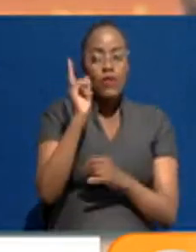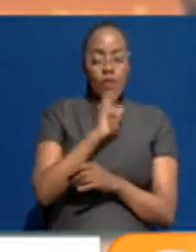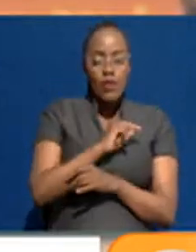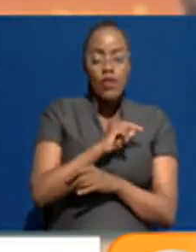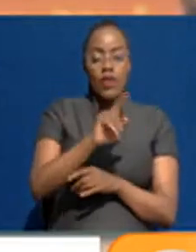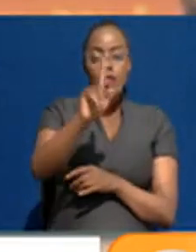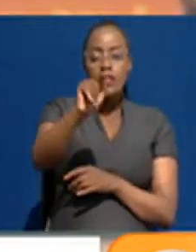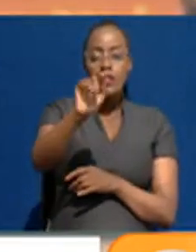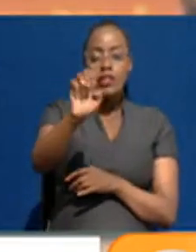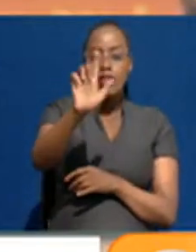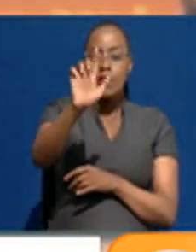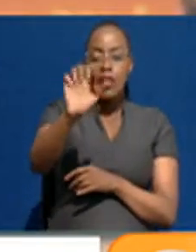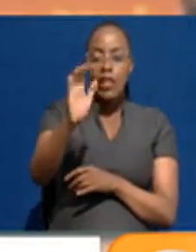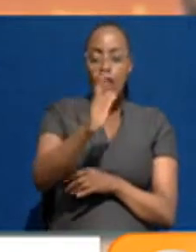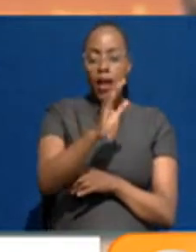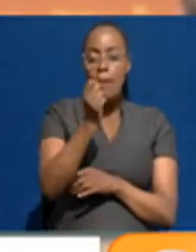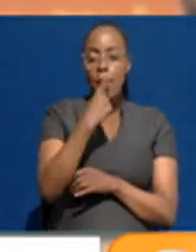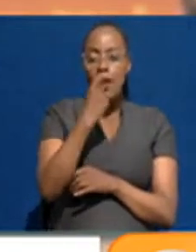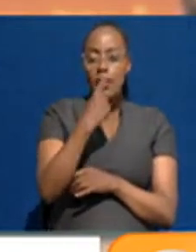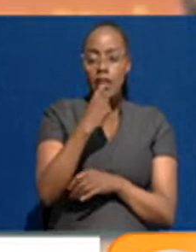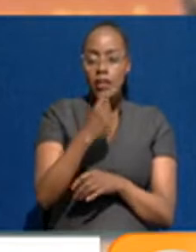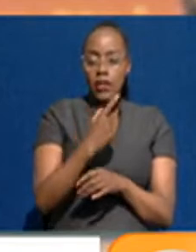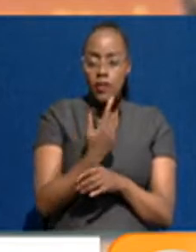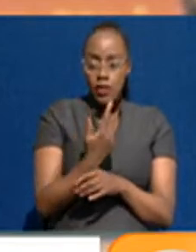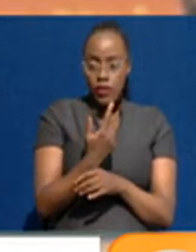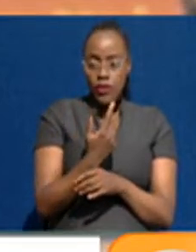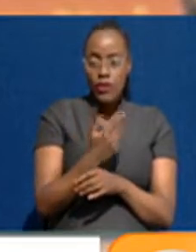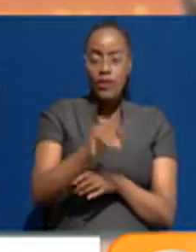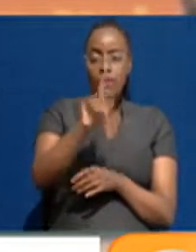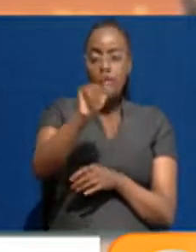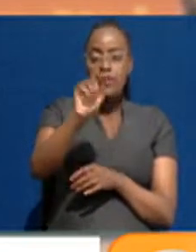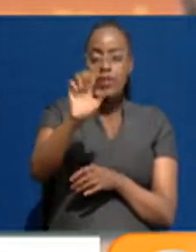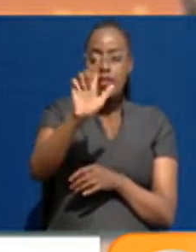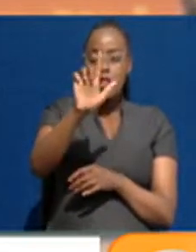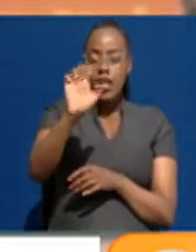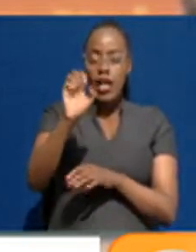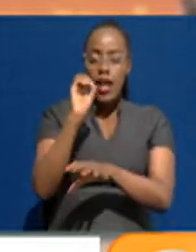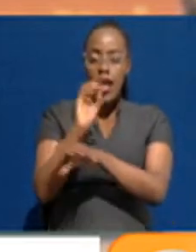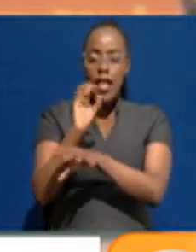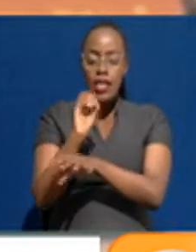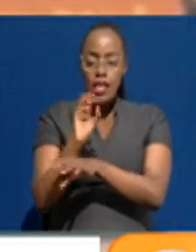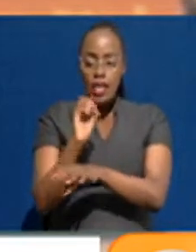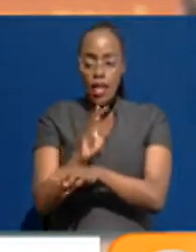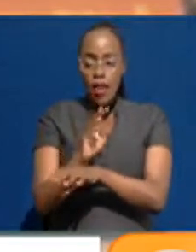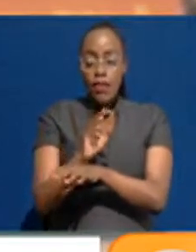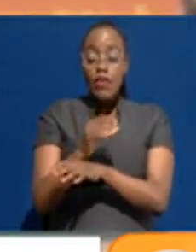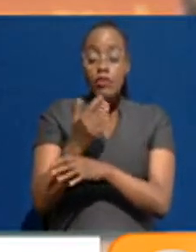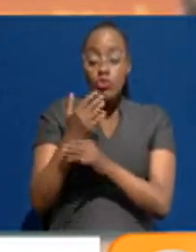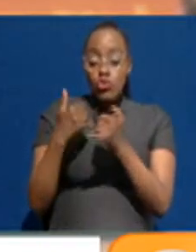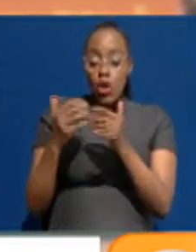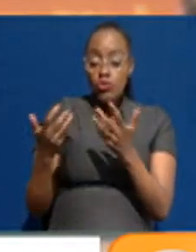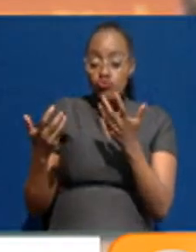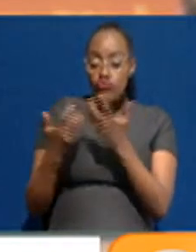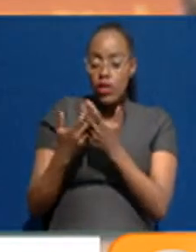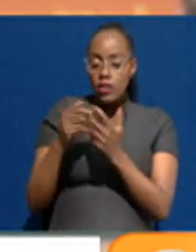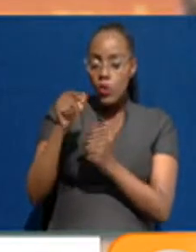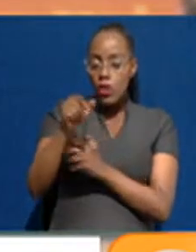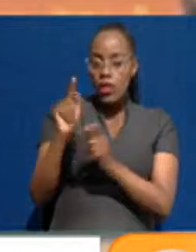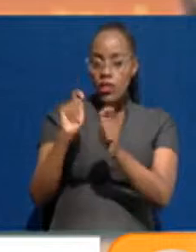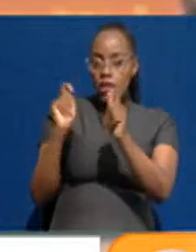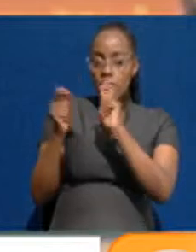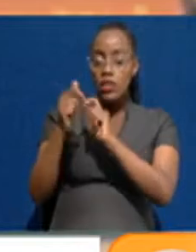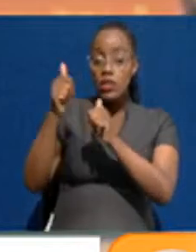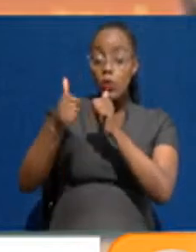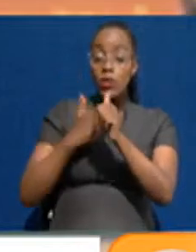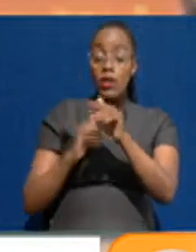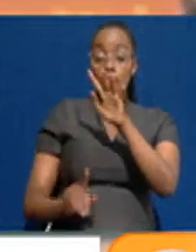telemedicine, meds on wheels, and telecounseling in response to those changing